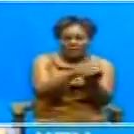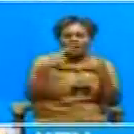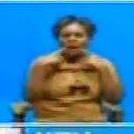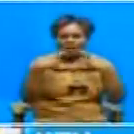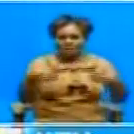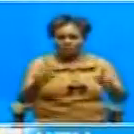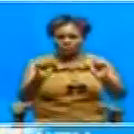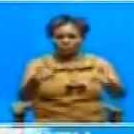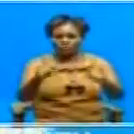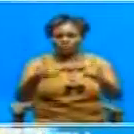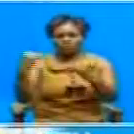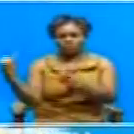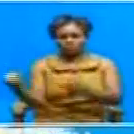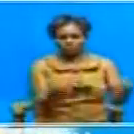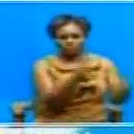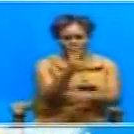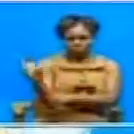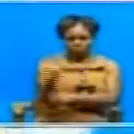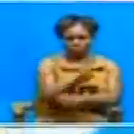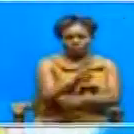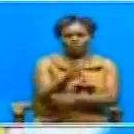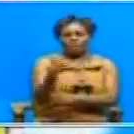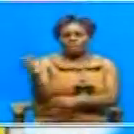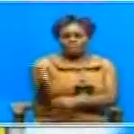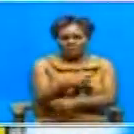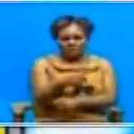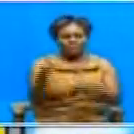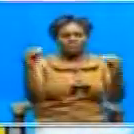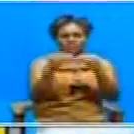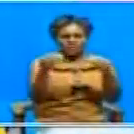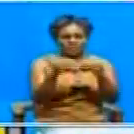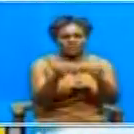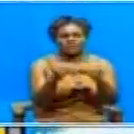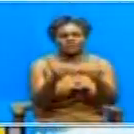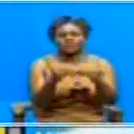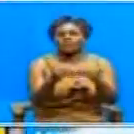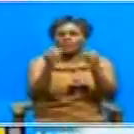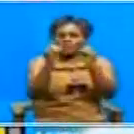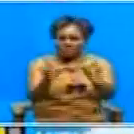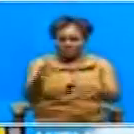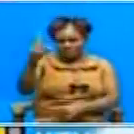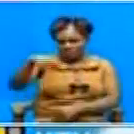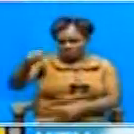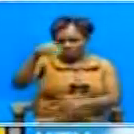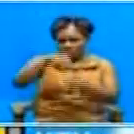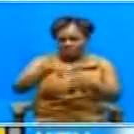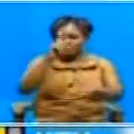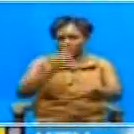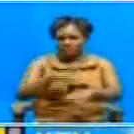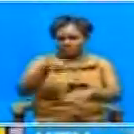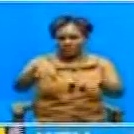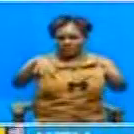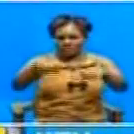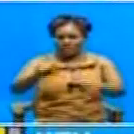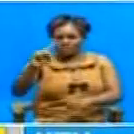announced it will be bringing its monetary policy meeting a month forward to June 9th. If approved on time, Ngugi will chair